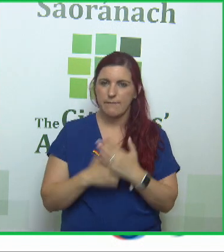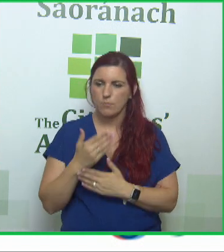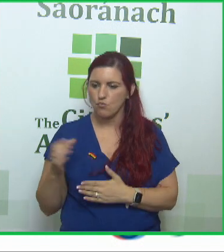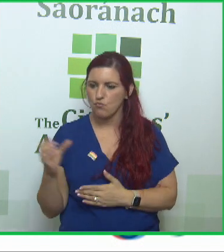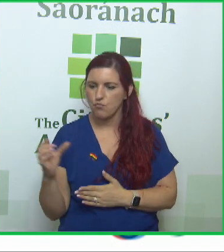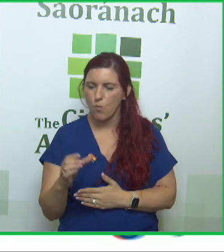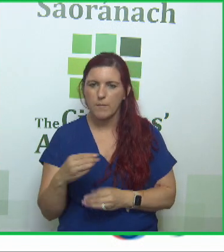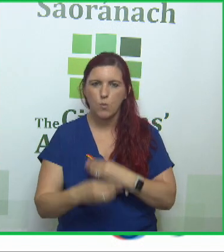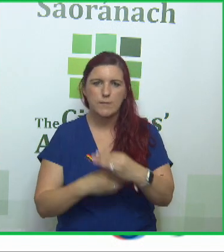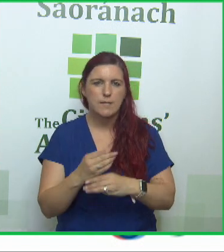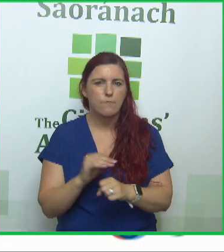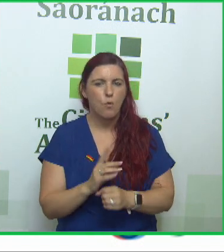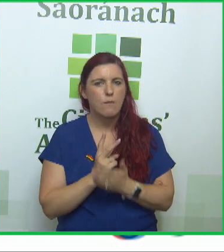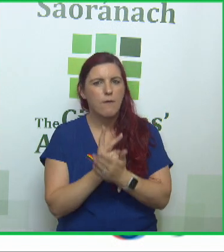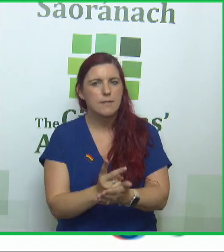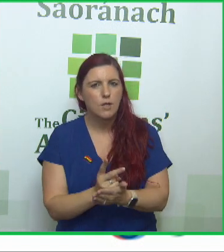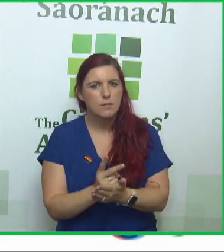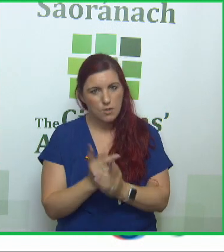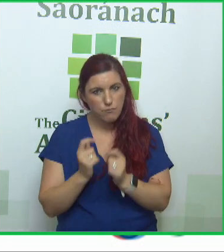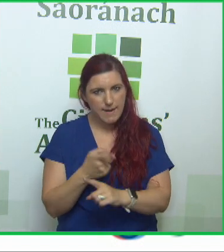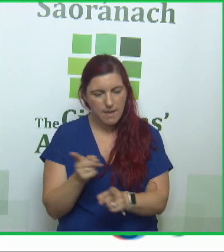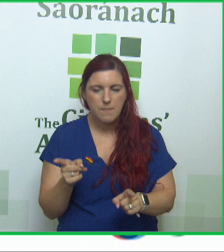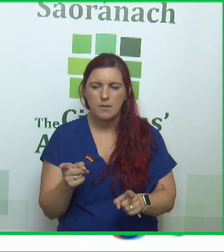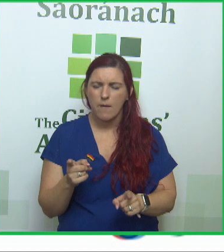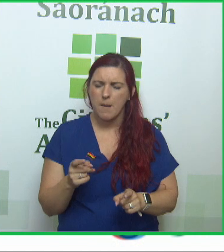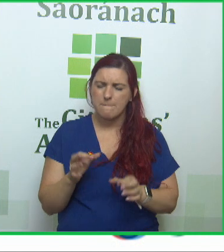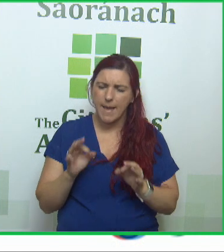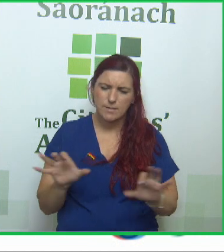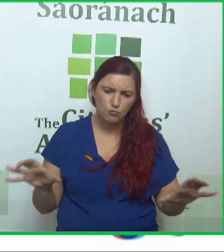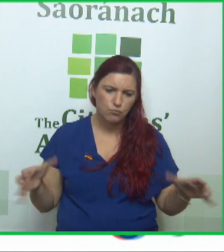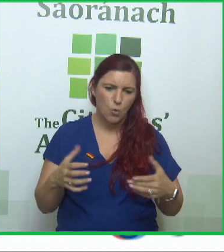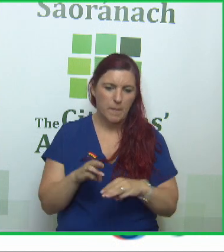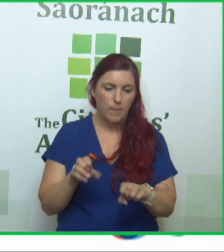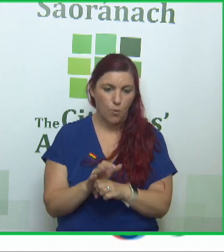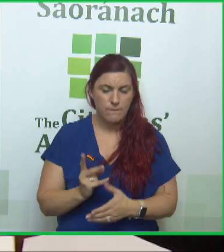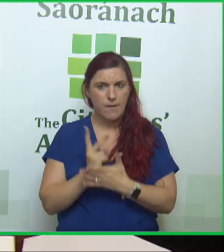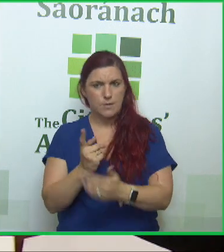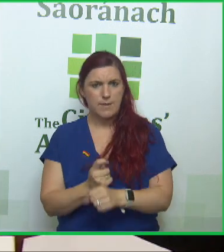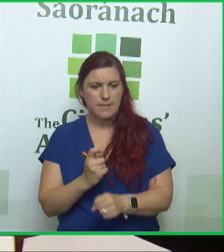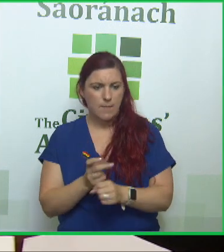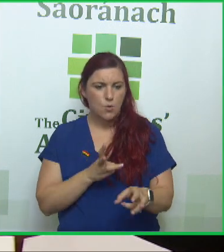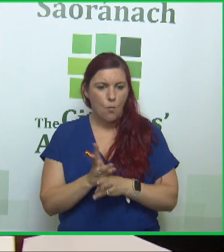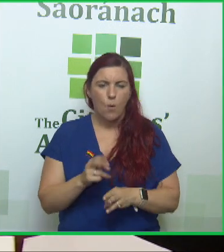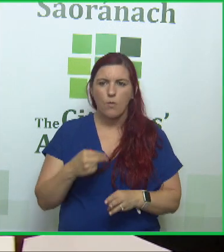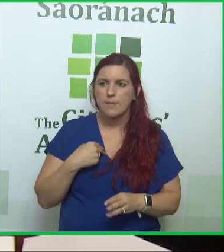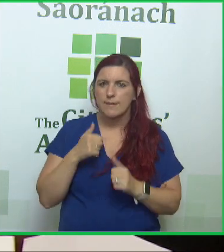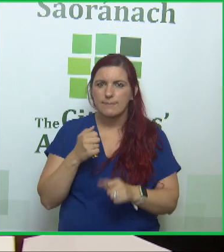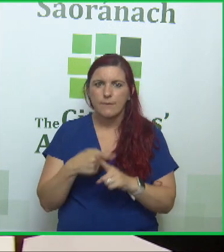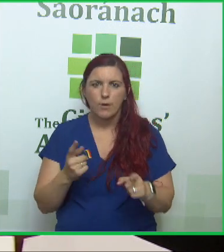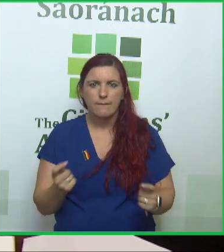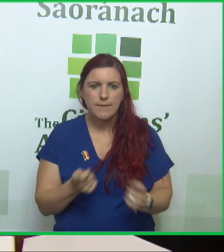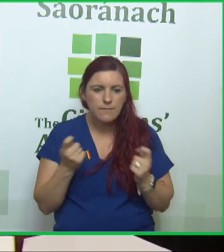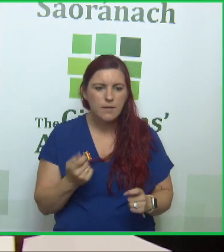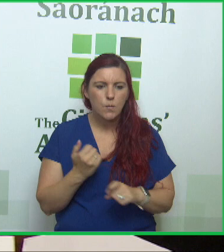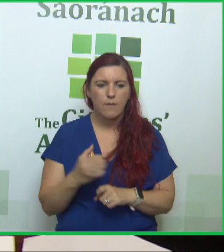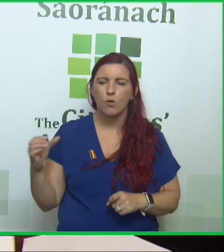and training for volunteers. So we have an amazing pool of people who come and give us their time to work with us at festivals. We have a recruitment